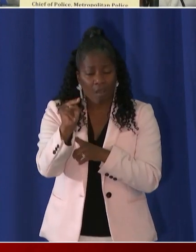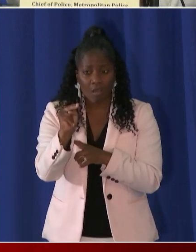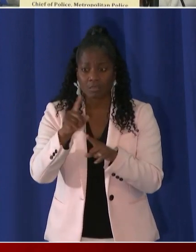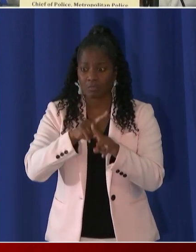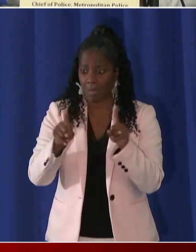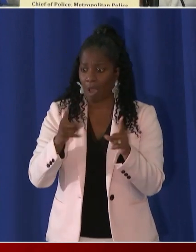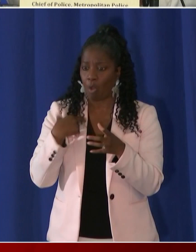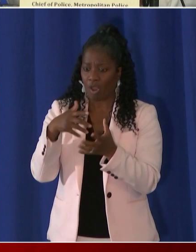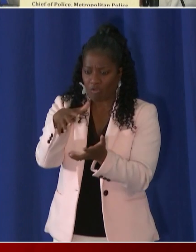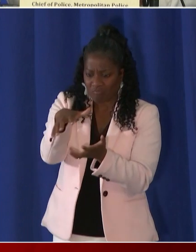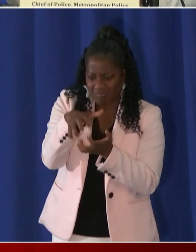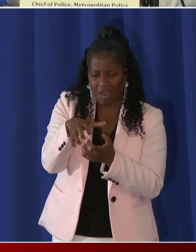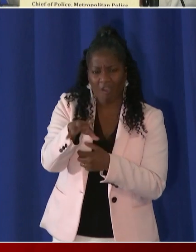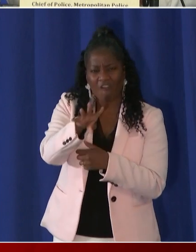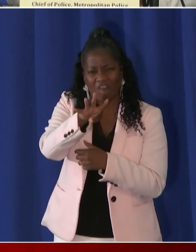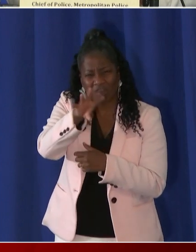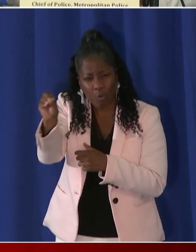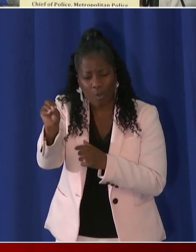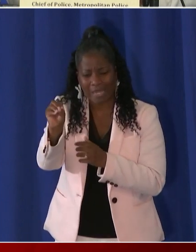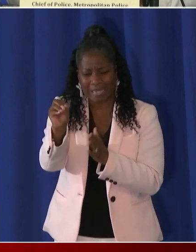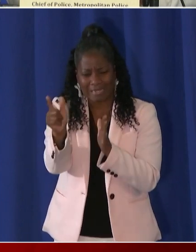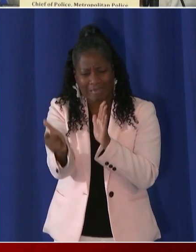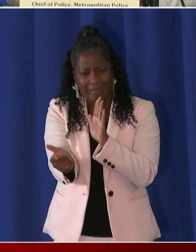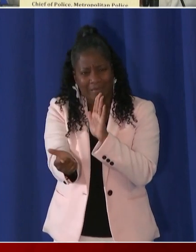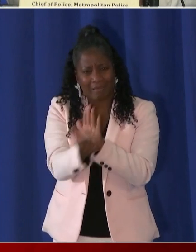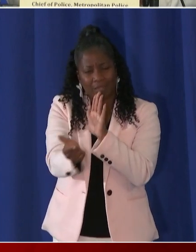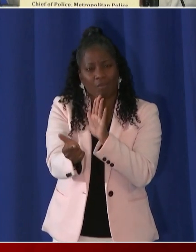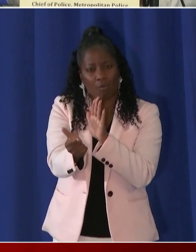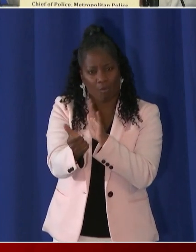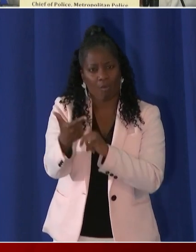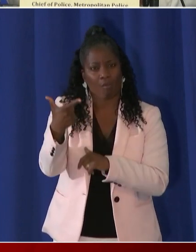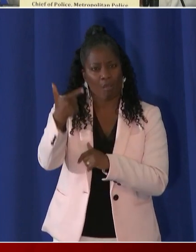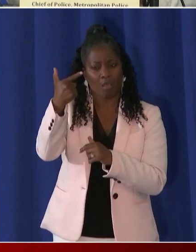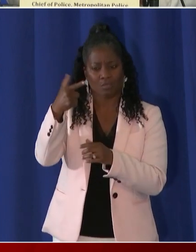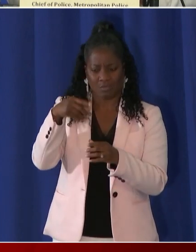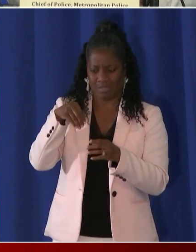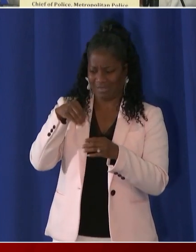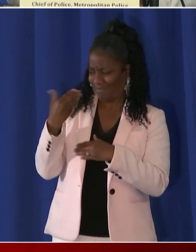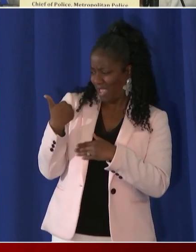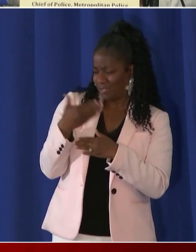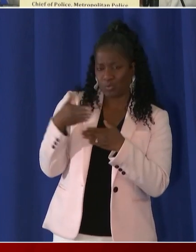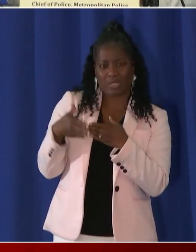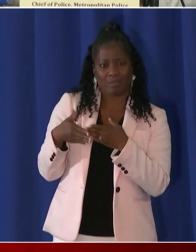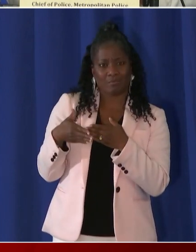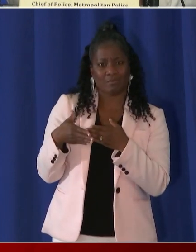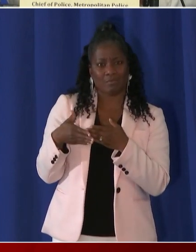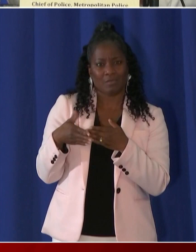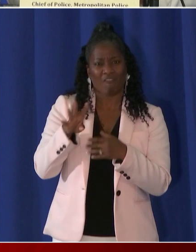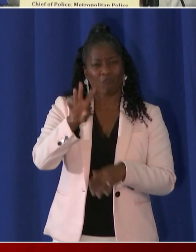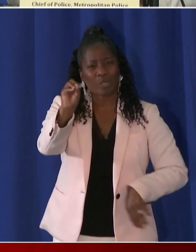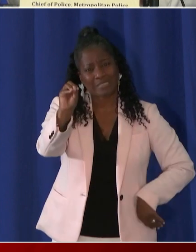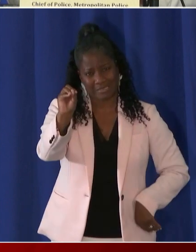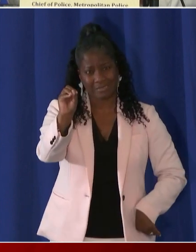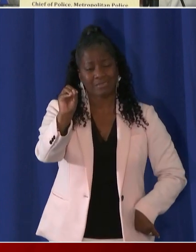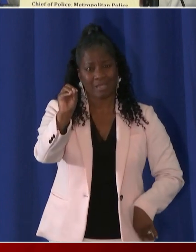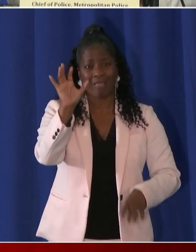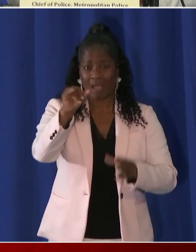Department recovered 40 illegal firearms in our city just this weekend. That